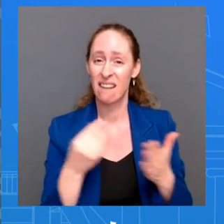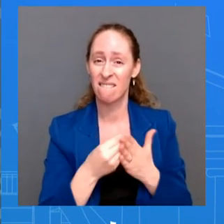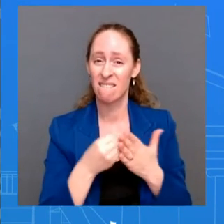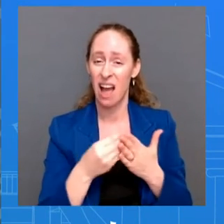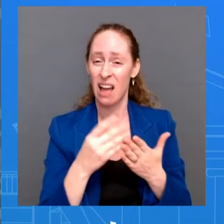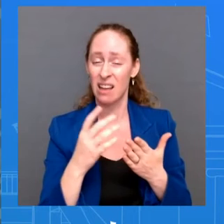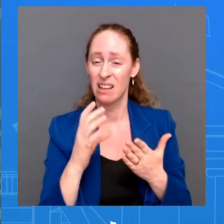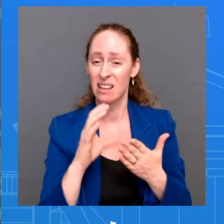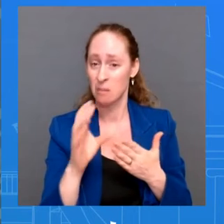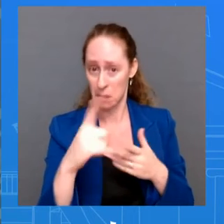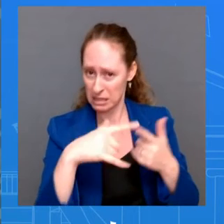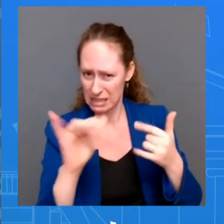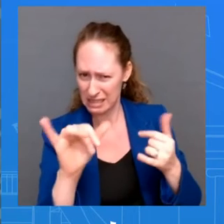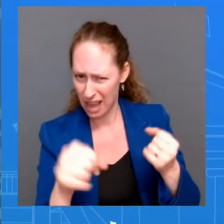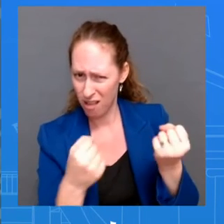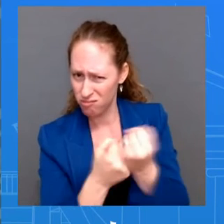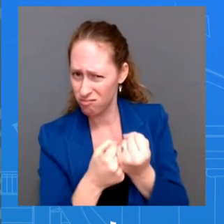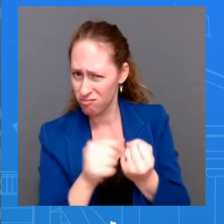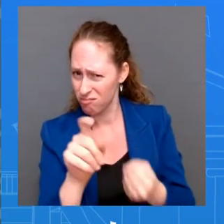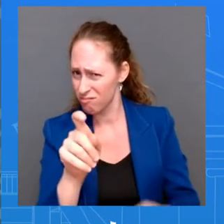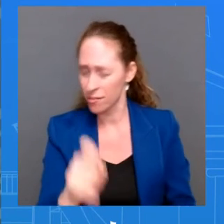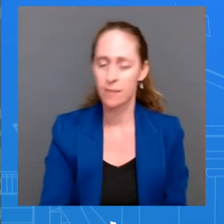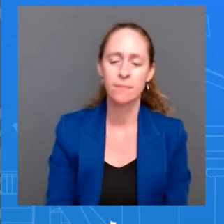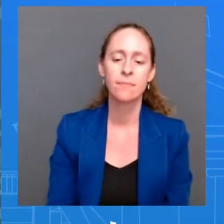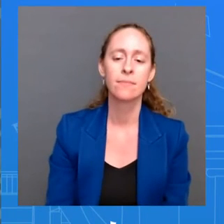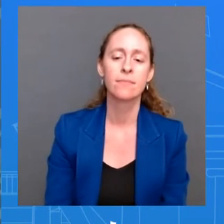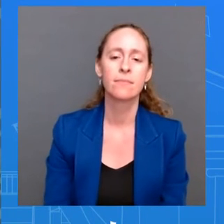we provide FDA medications